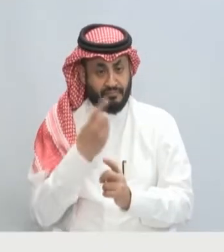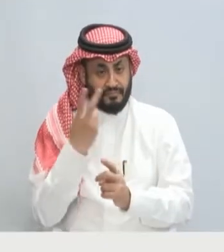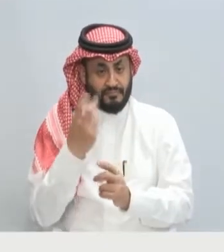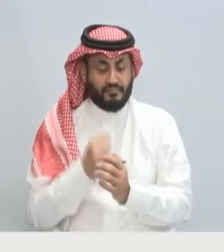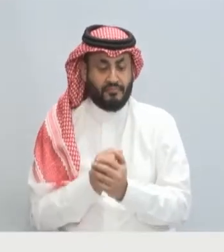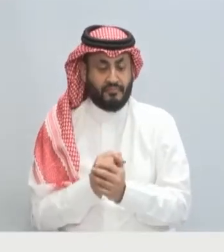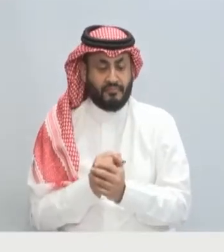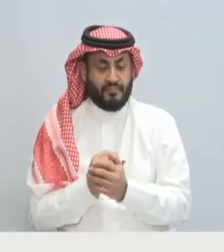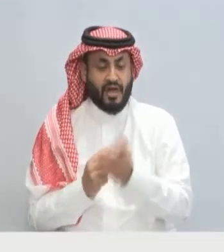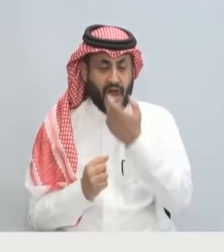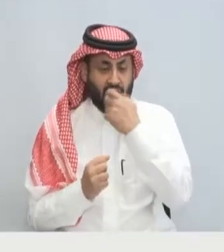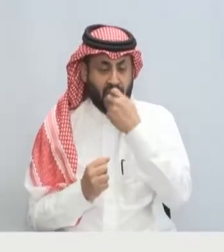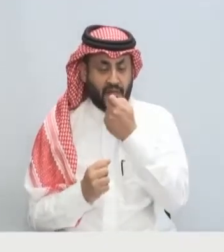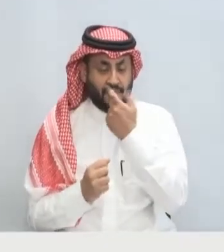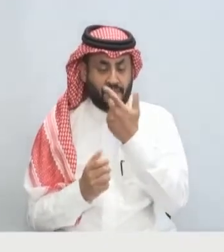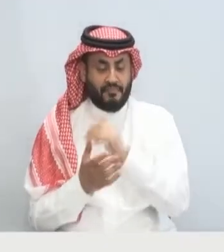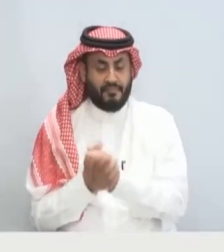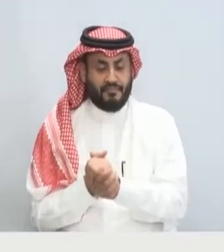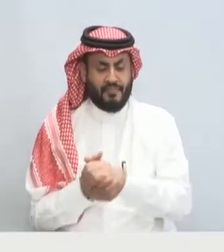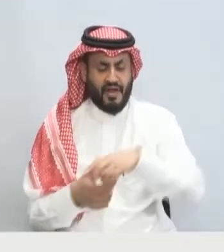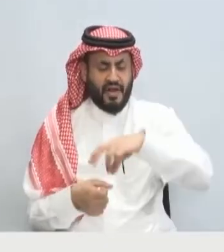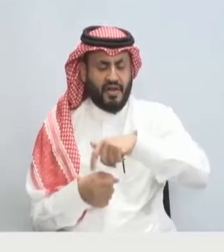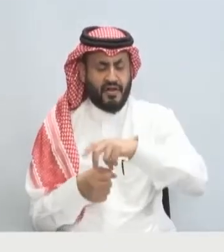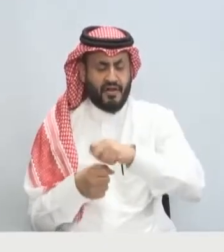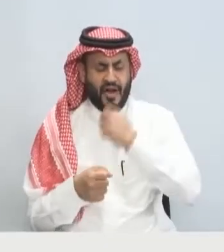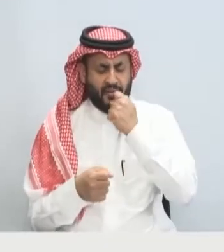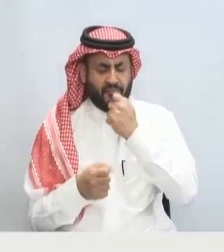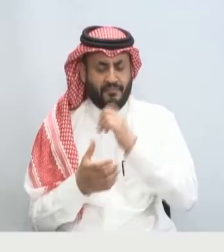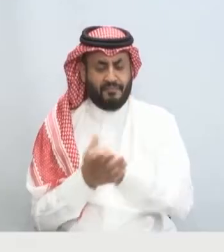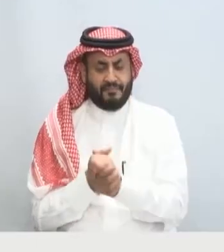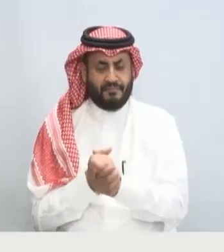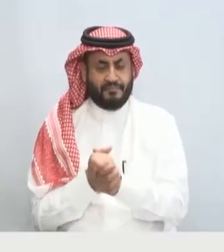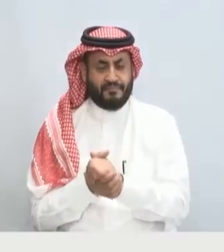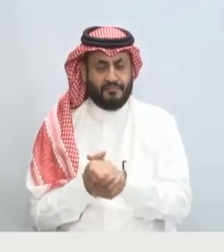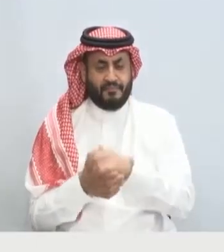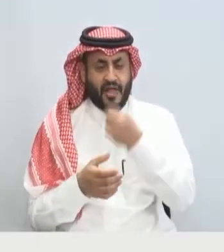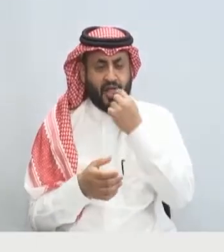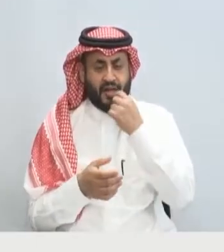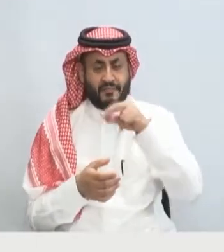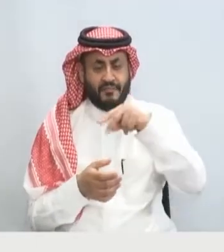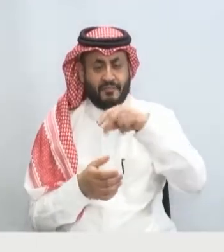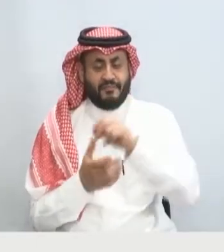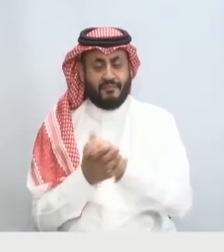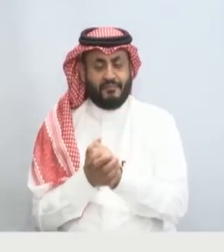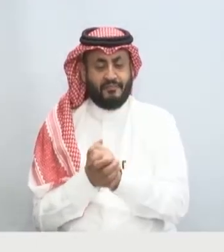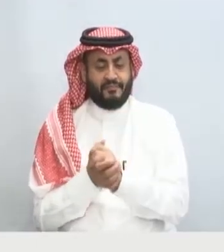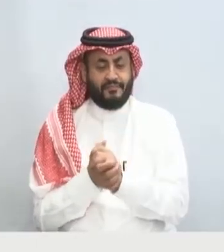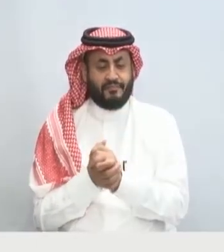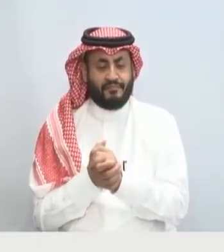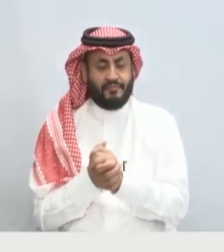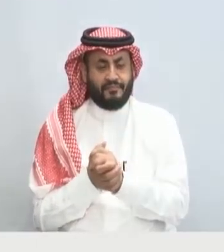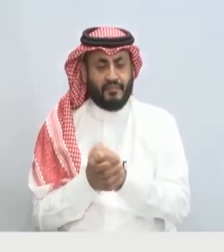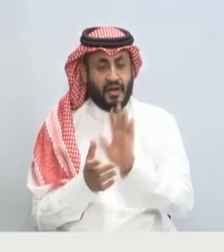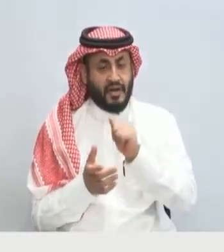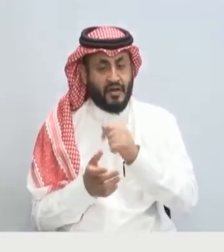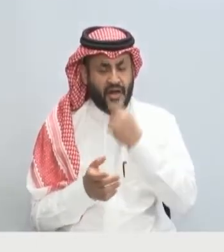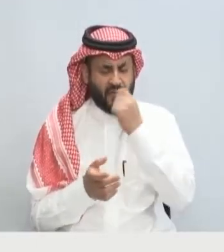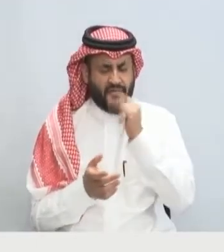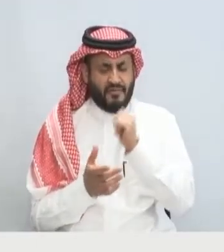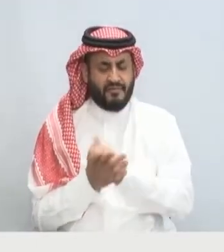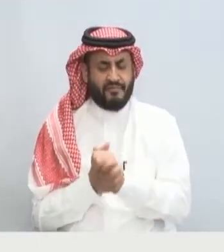Apples are sweet, lemons are sour, cherries are sweet, they are not